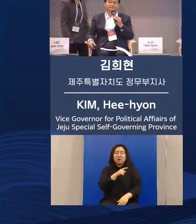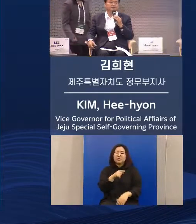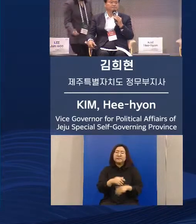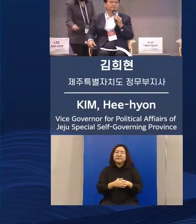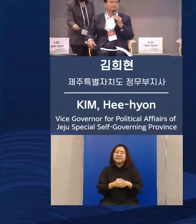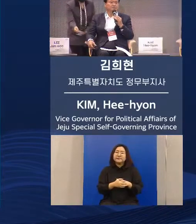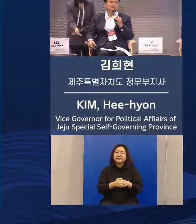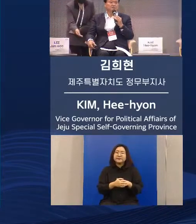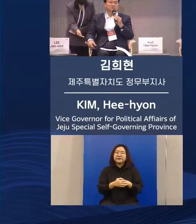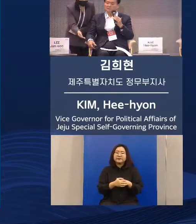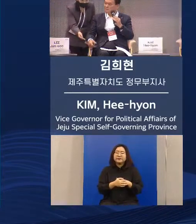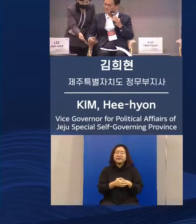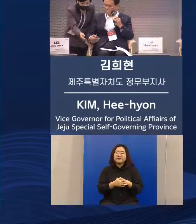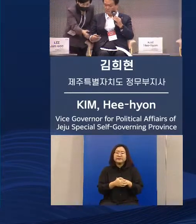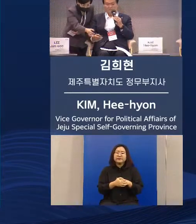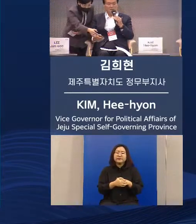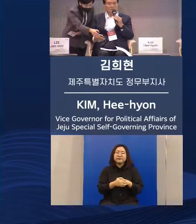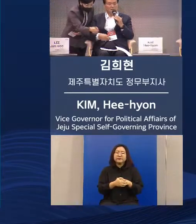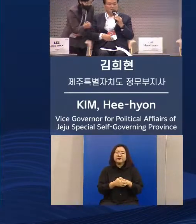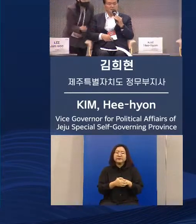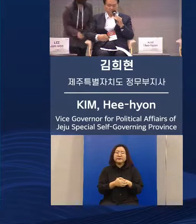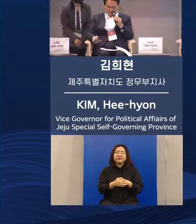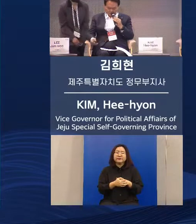people, and we were only